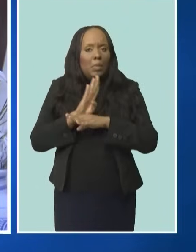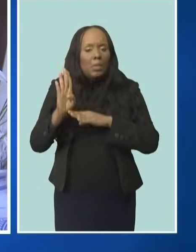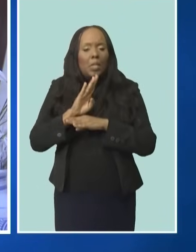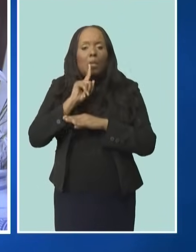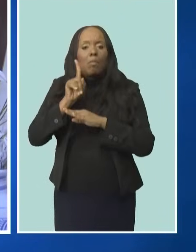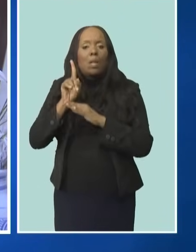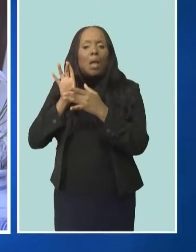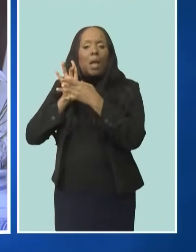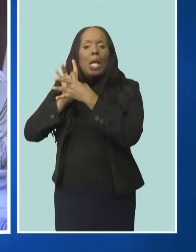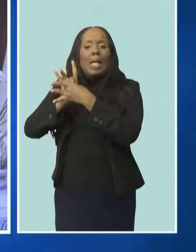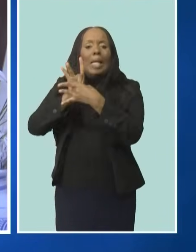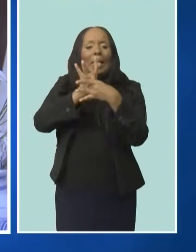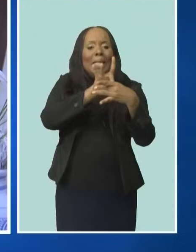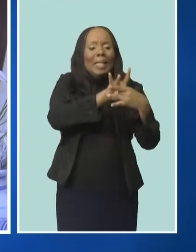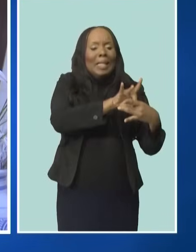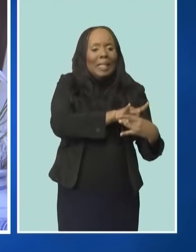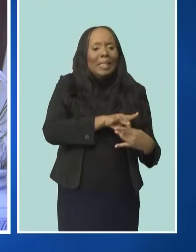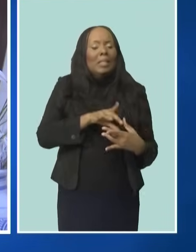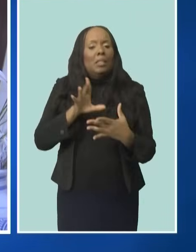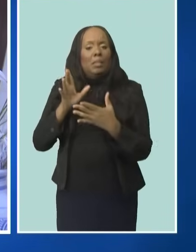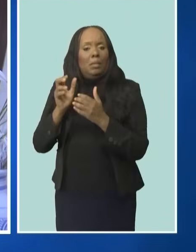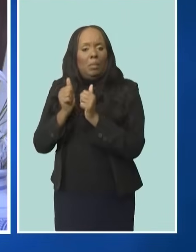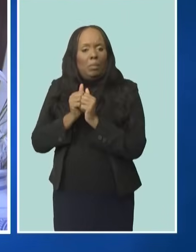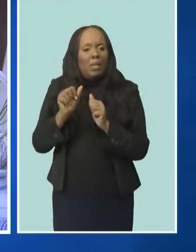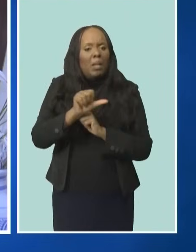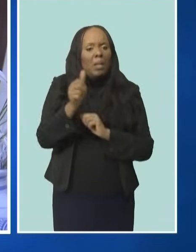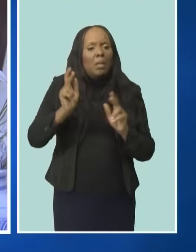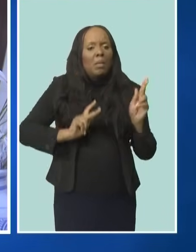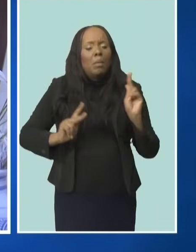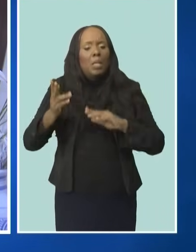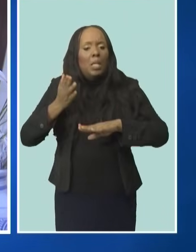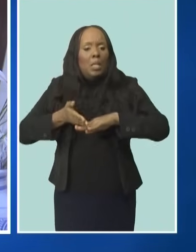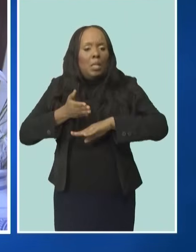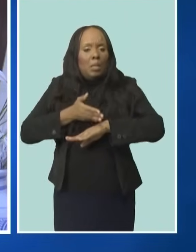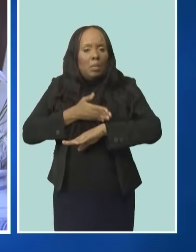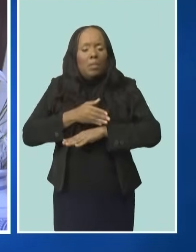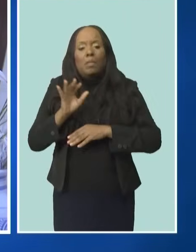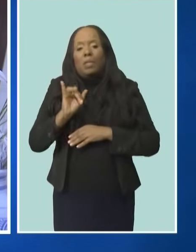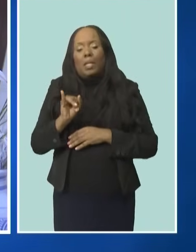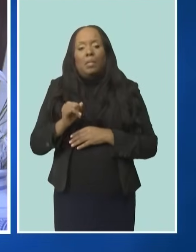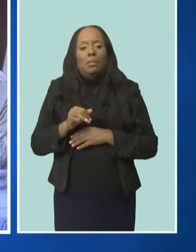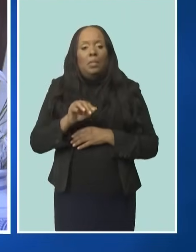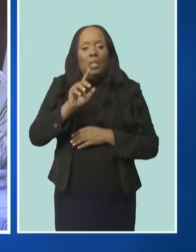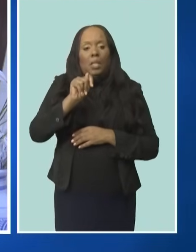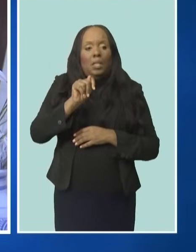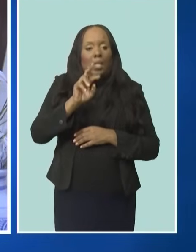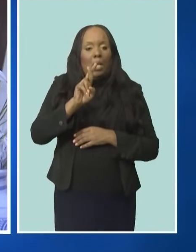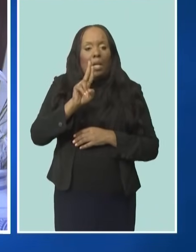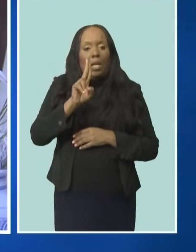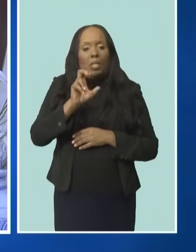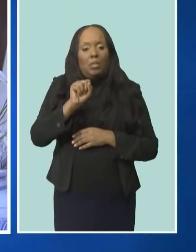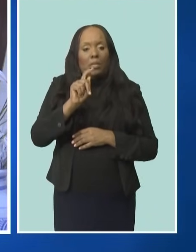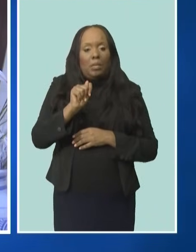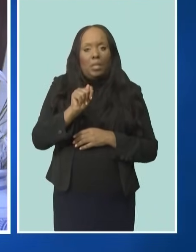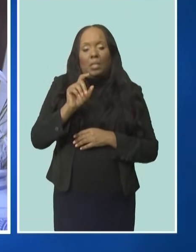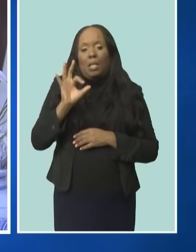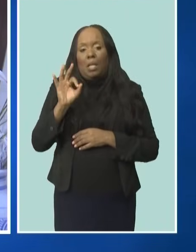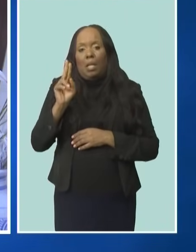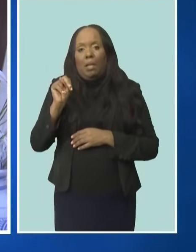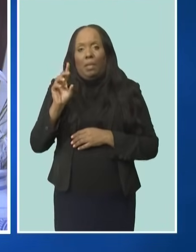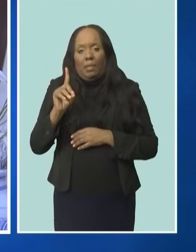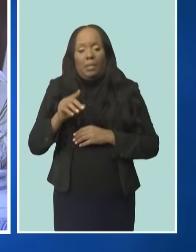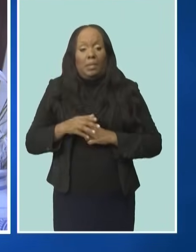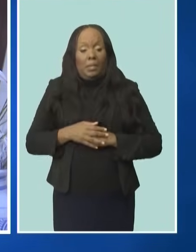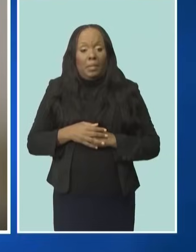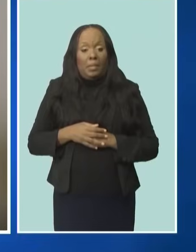connected with the resources to help improve my business, like the trust fund and such. The young